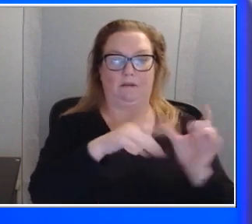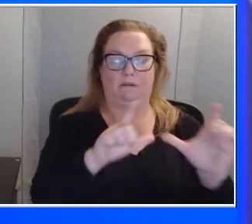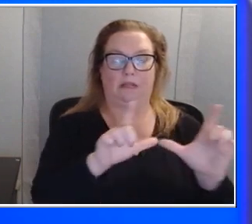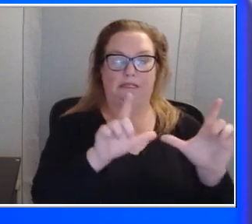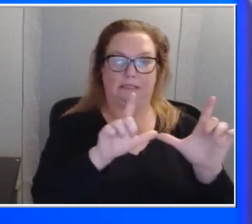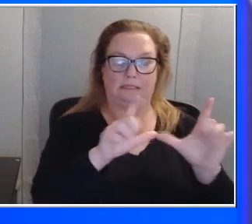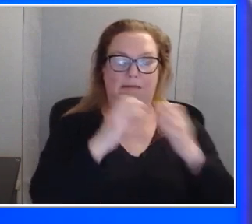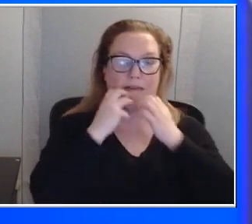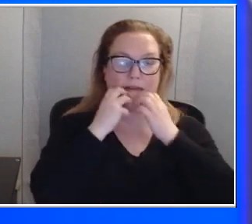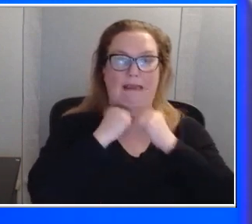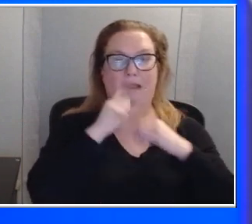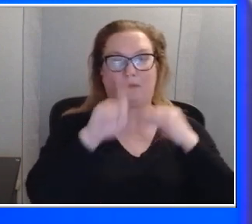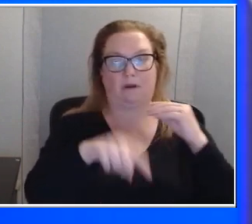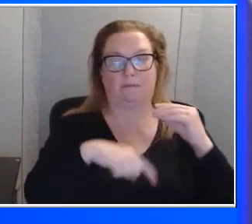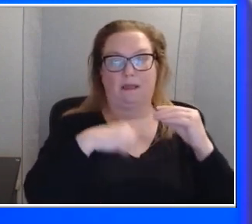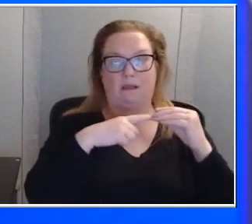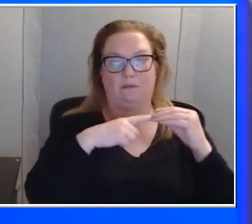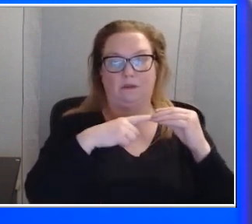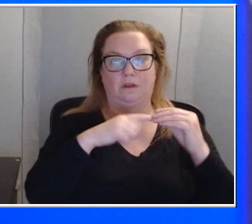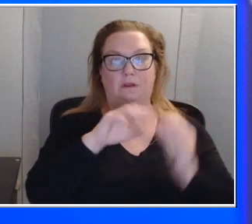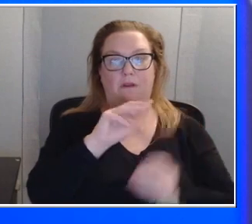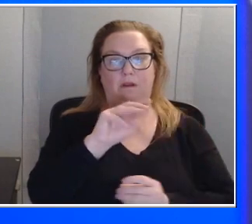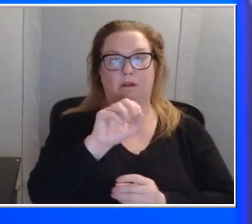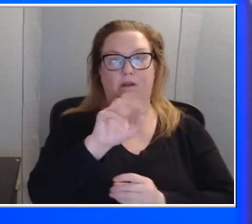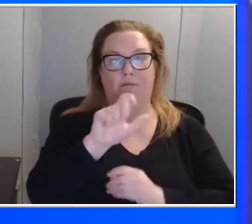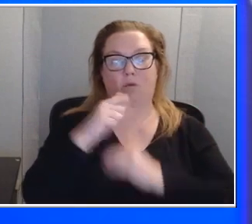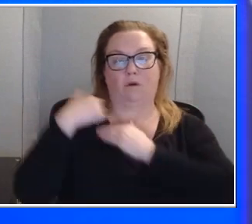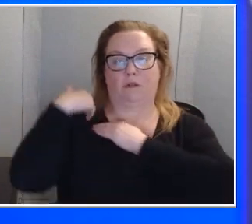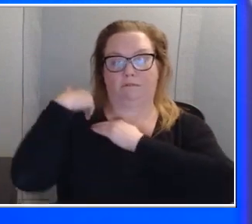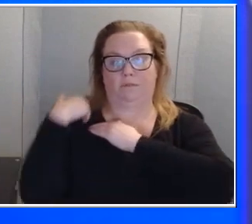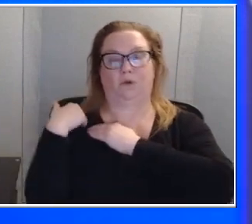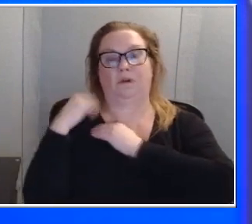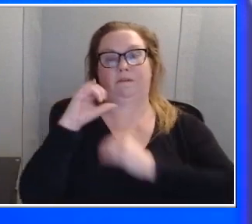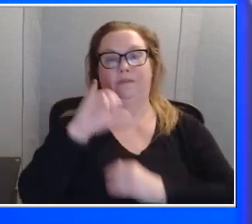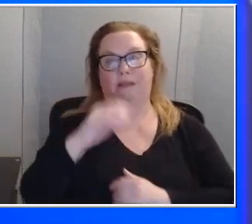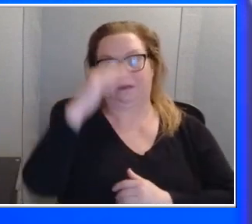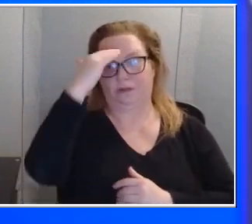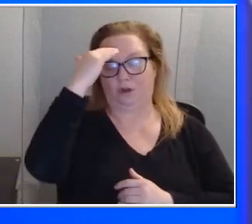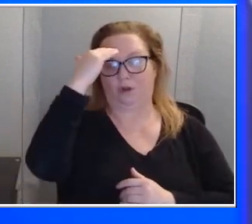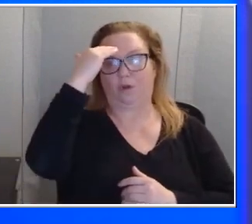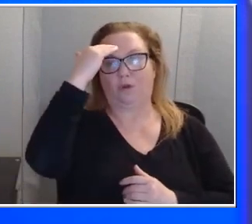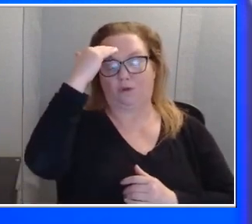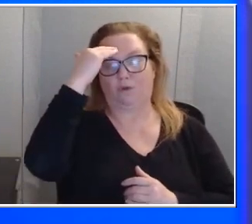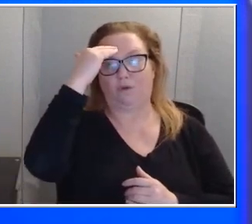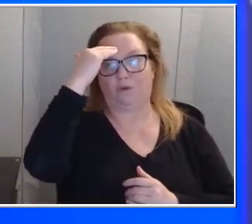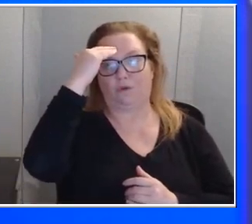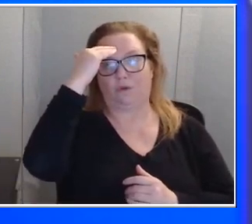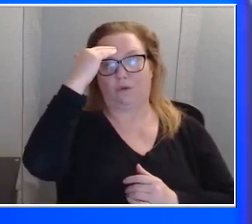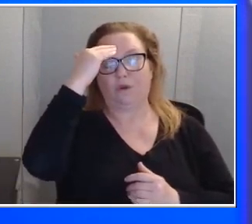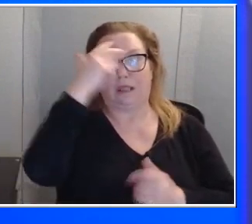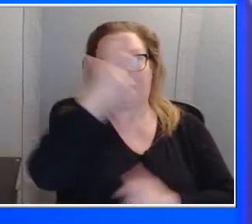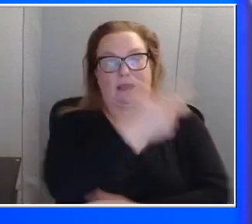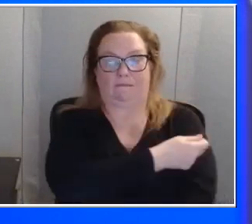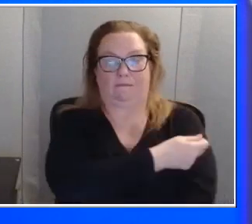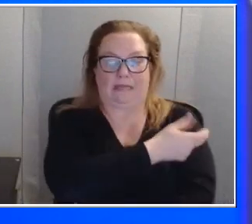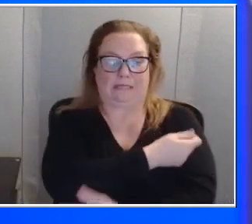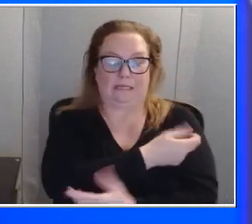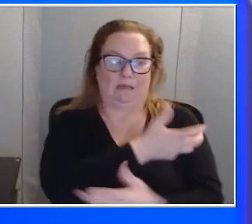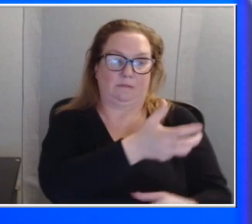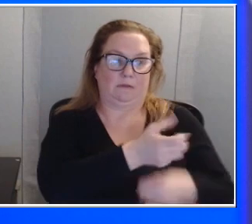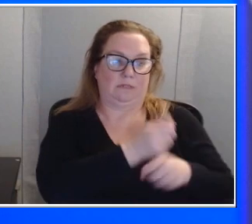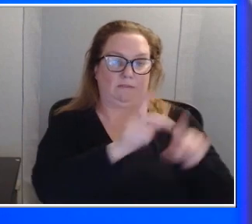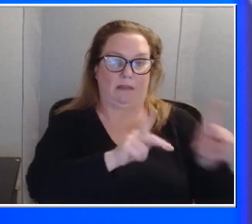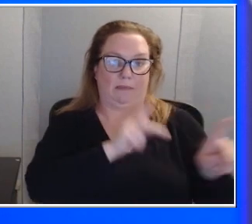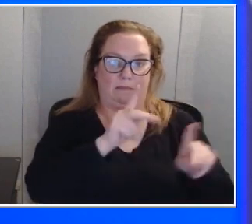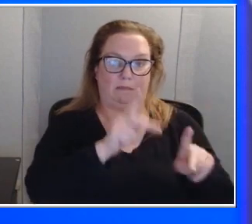lot about the moral burden of that, to know how that vaccine is being received by people. And it's